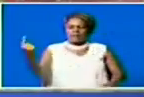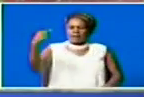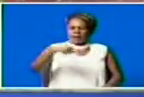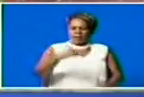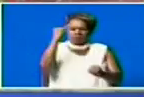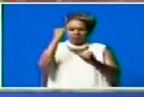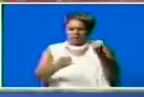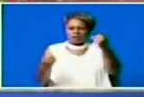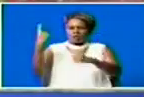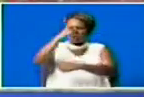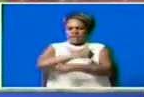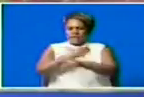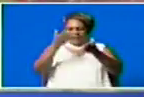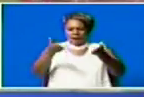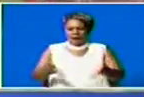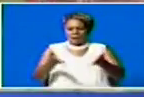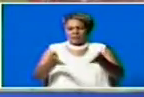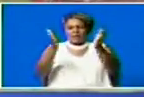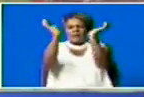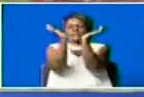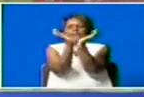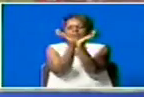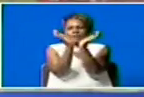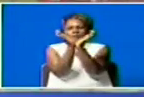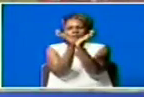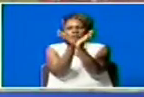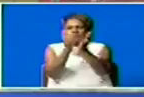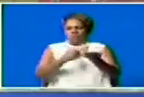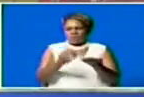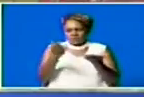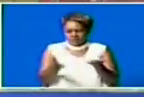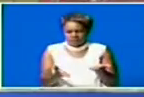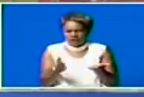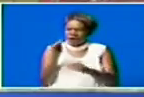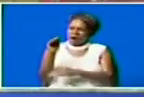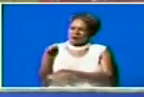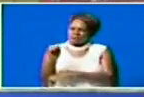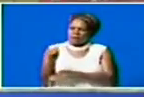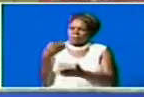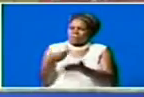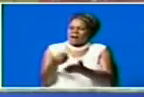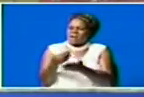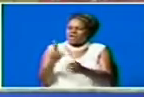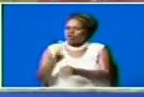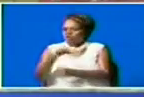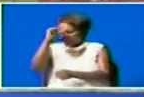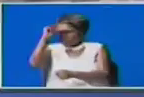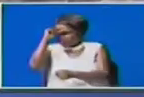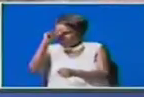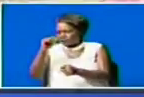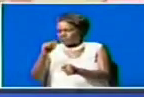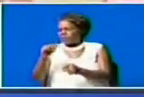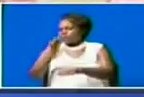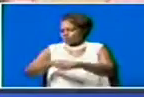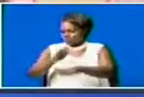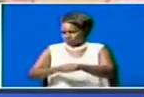last day of the event here at the Moi Stadium, Kasarani. We speak to the stakeholders to ask, was the money spent by the government worth it?